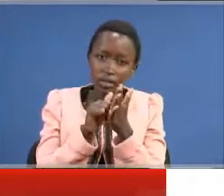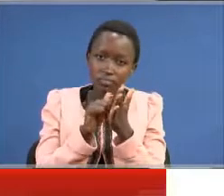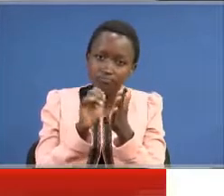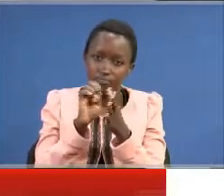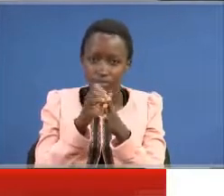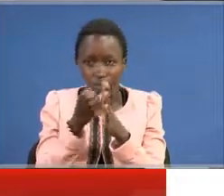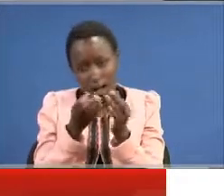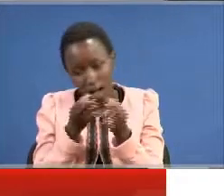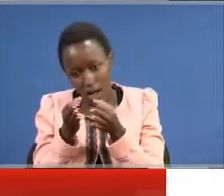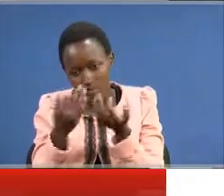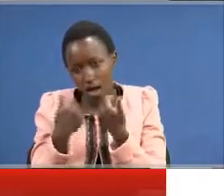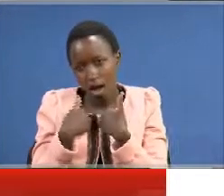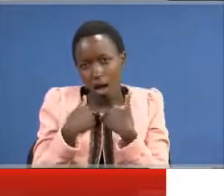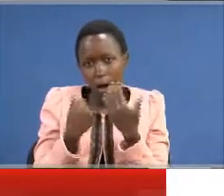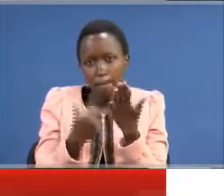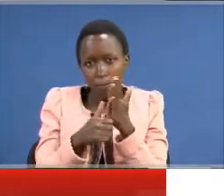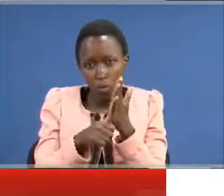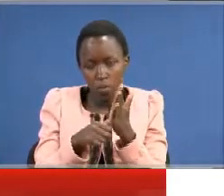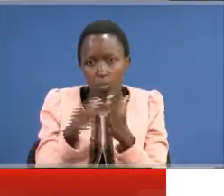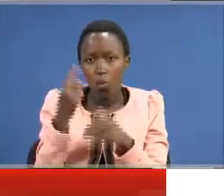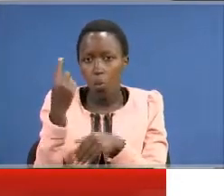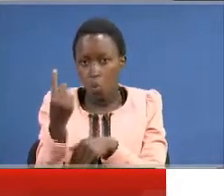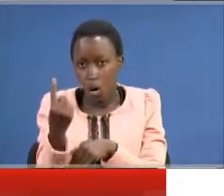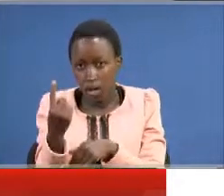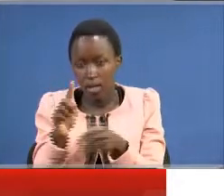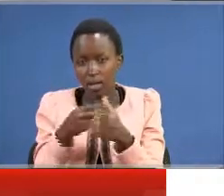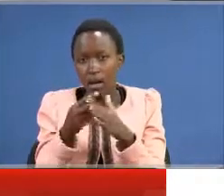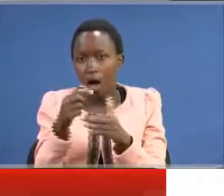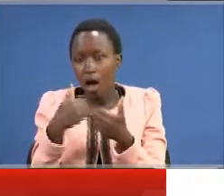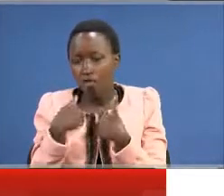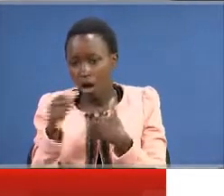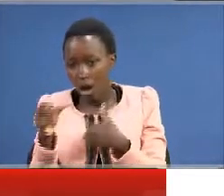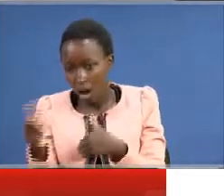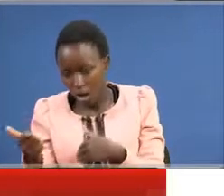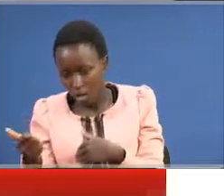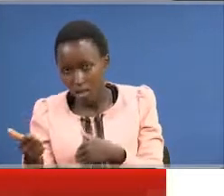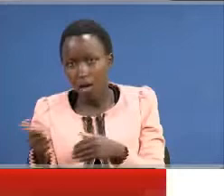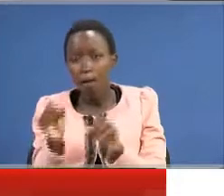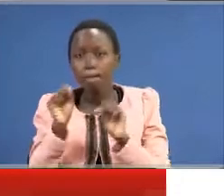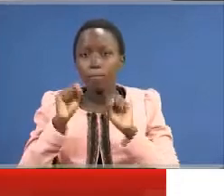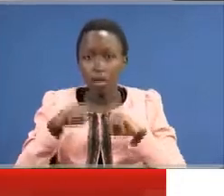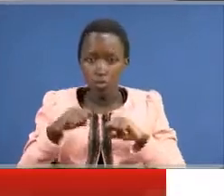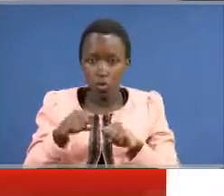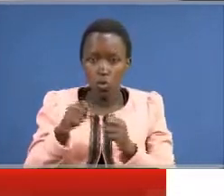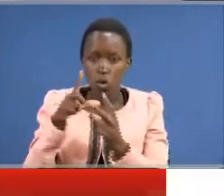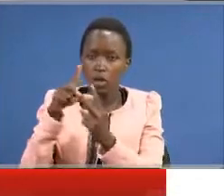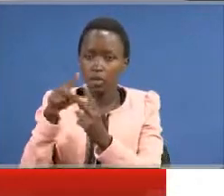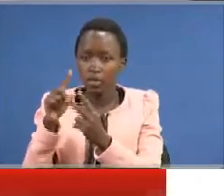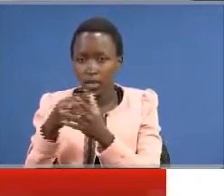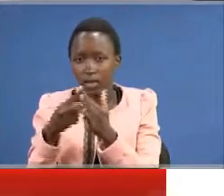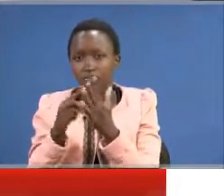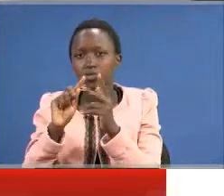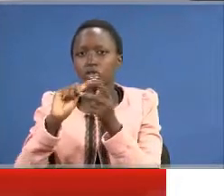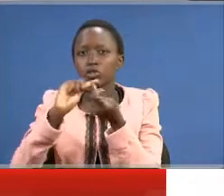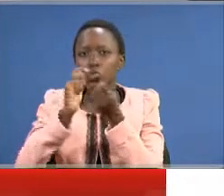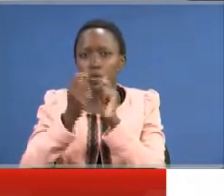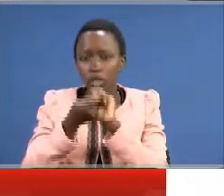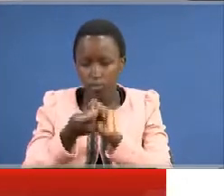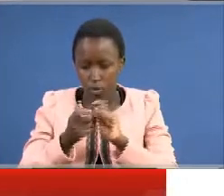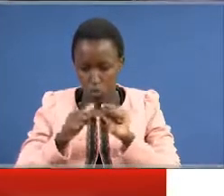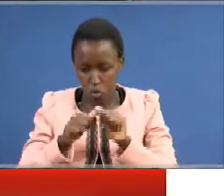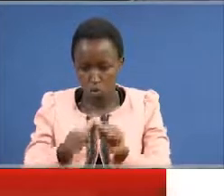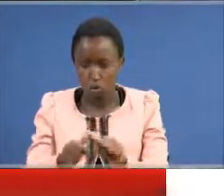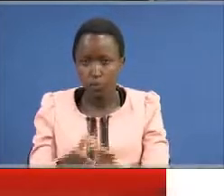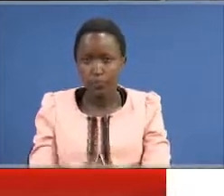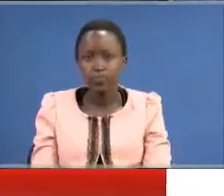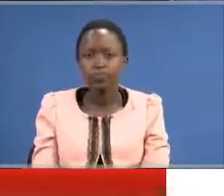even if we have an incident in one of the sites, there will be another site that will be able to pick up and transmission will still go